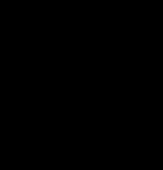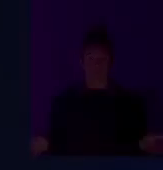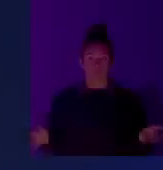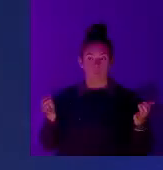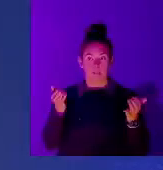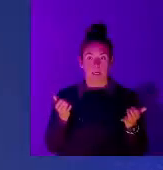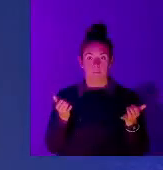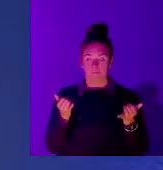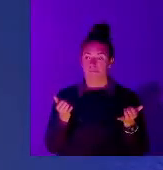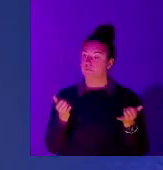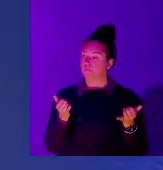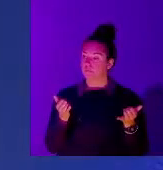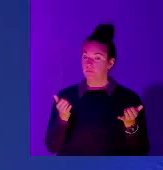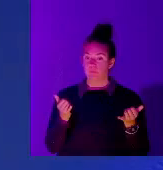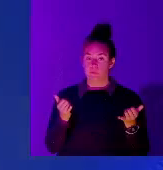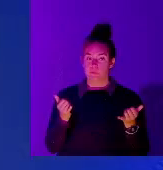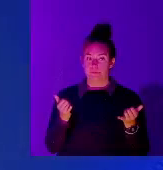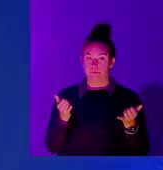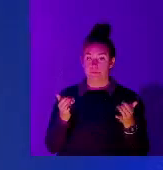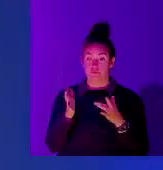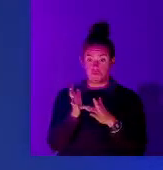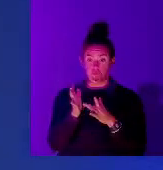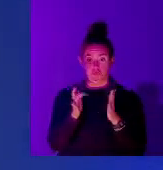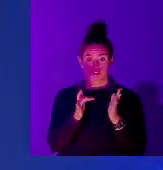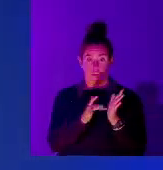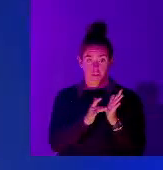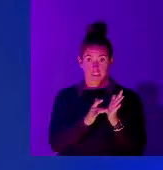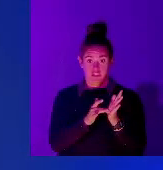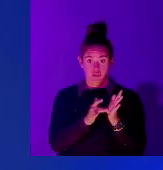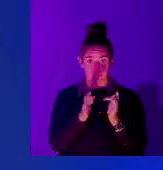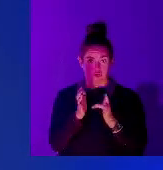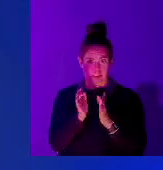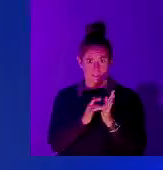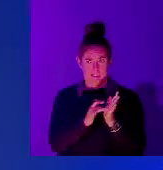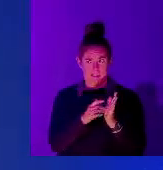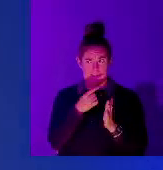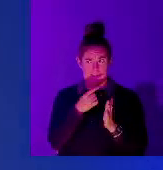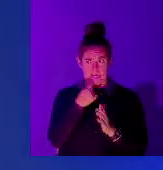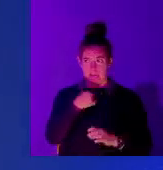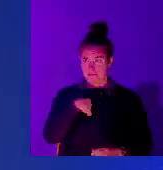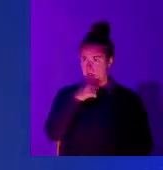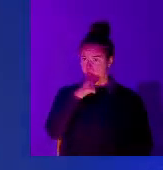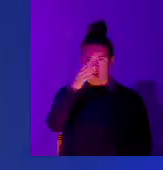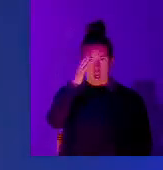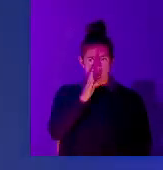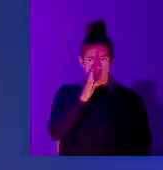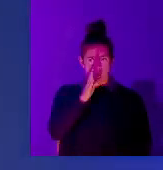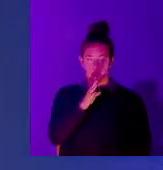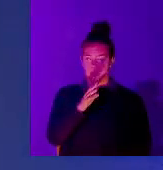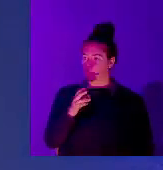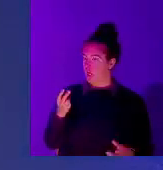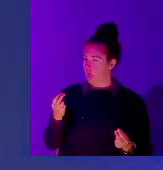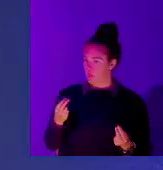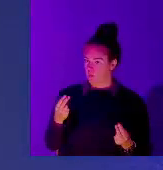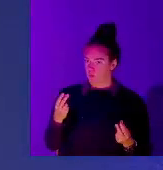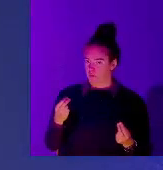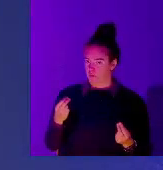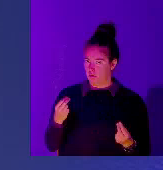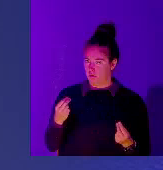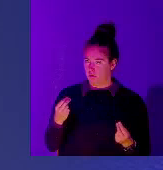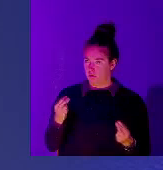Jesus claiming there that he's not God? No. What Jesus is